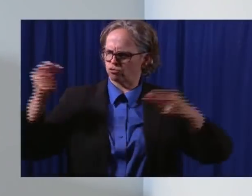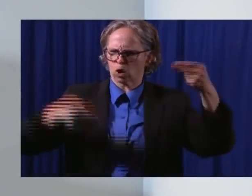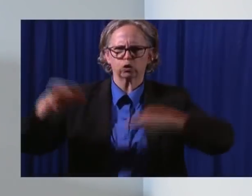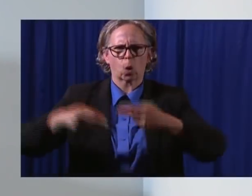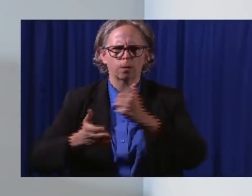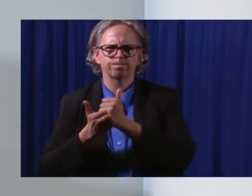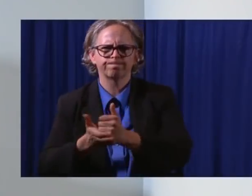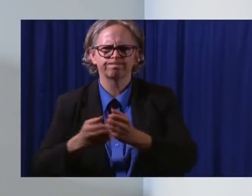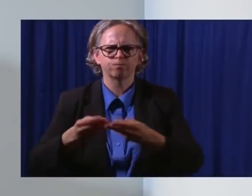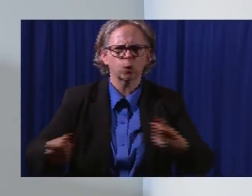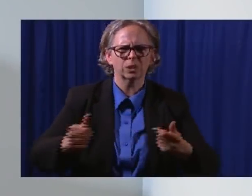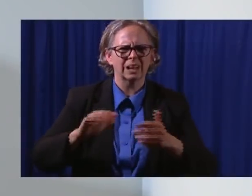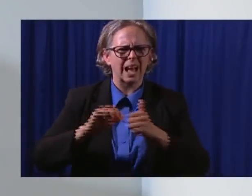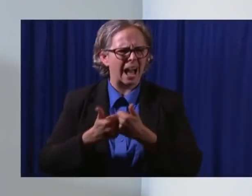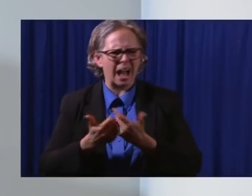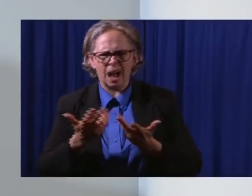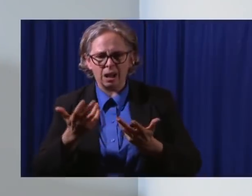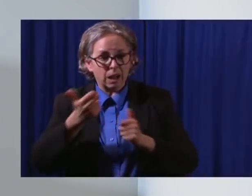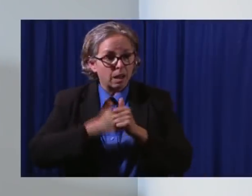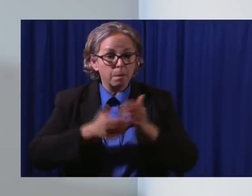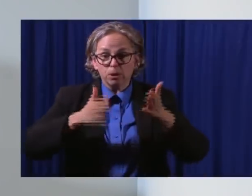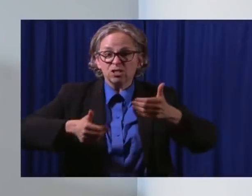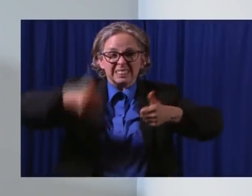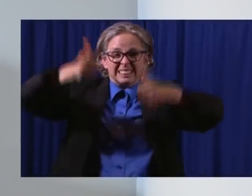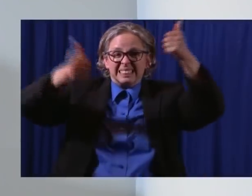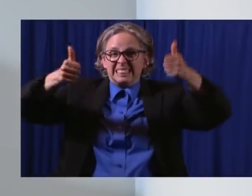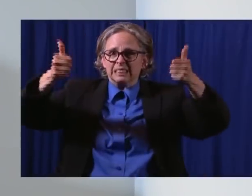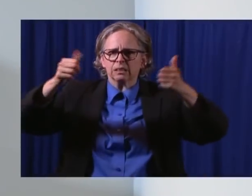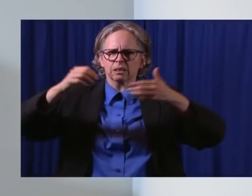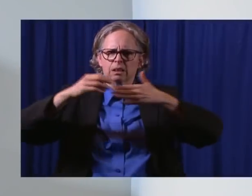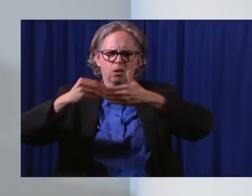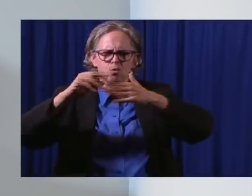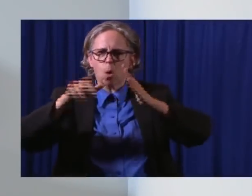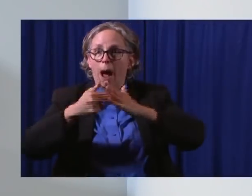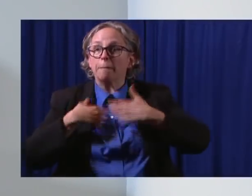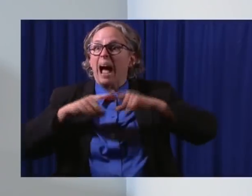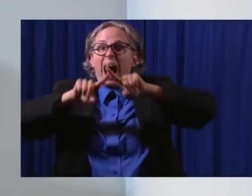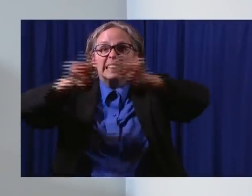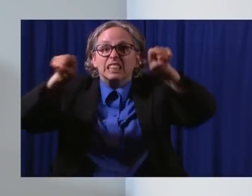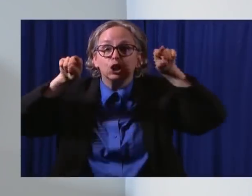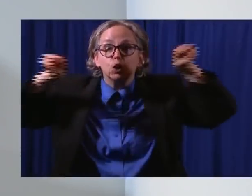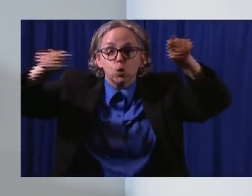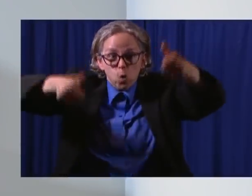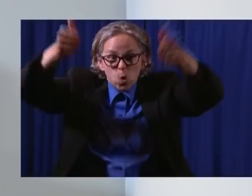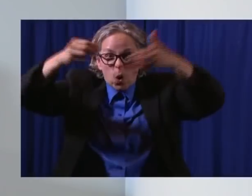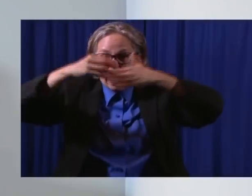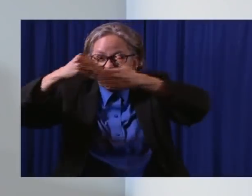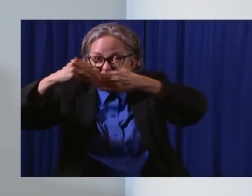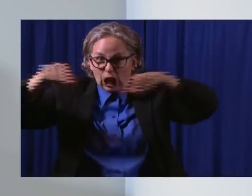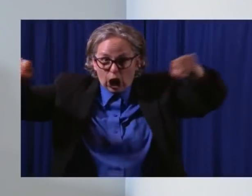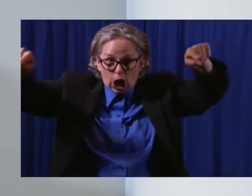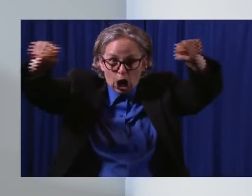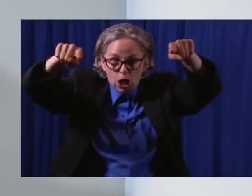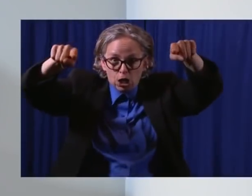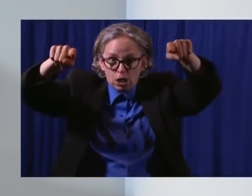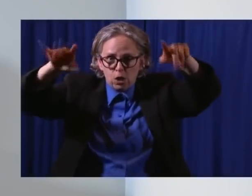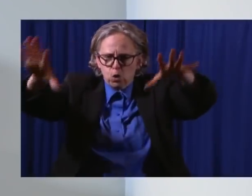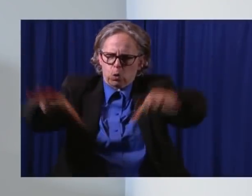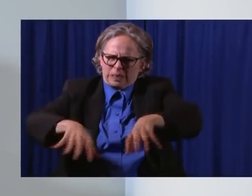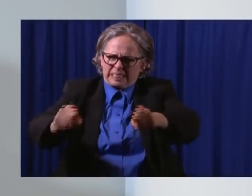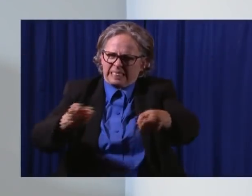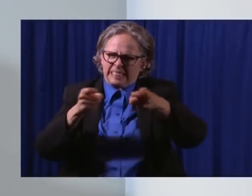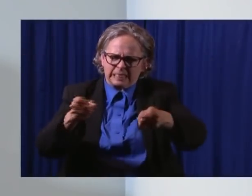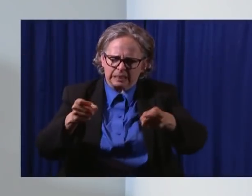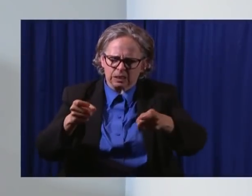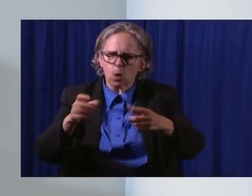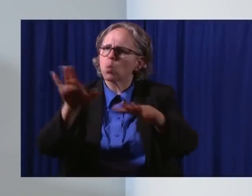do your part to help make this better? What are you doing to help control the spread so that we never have to look and contemplate